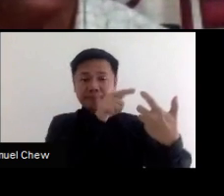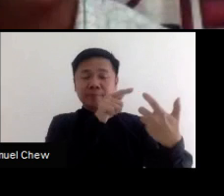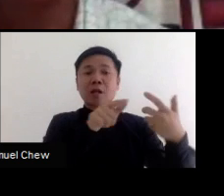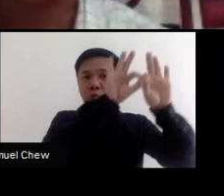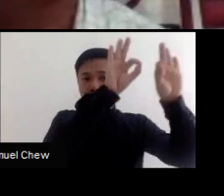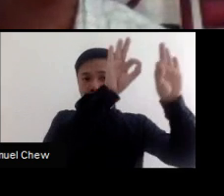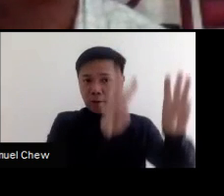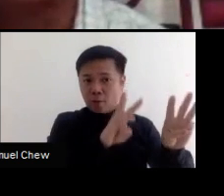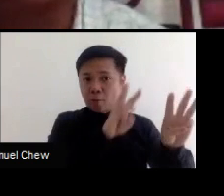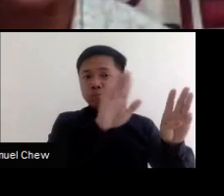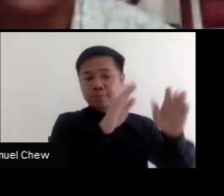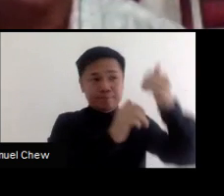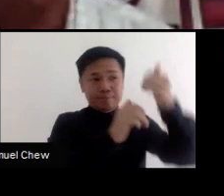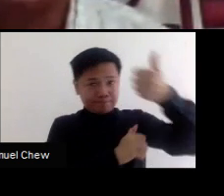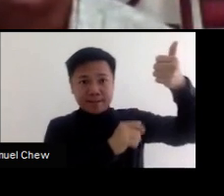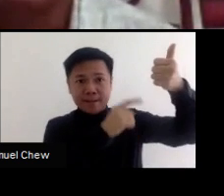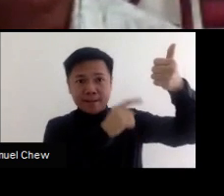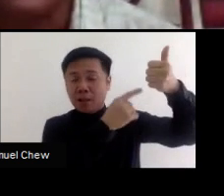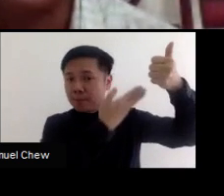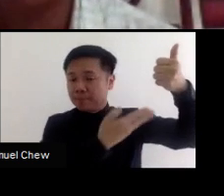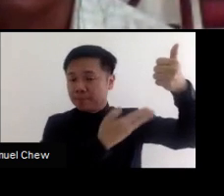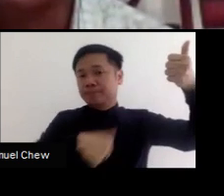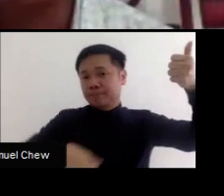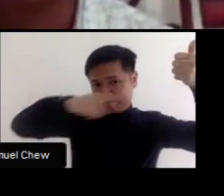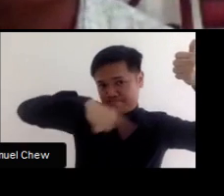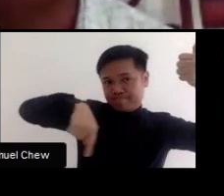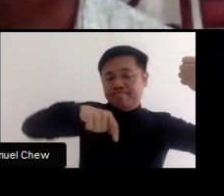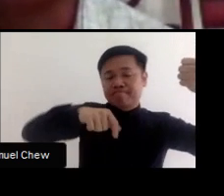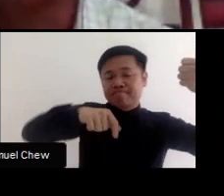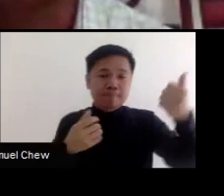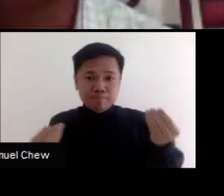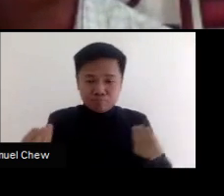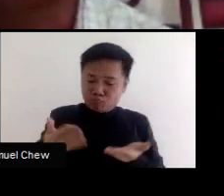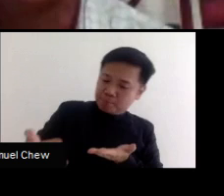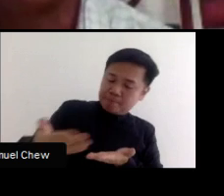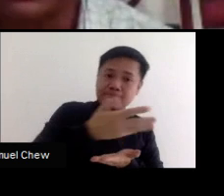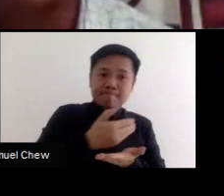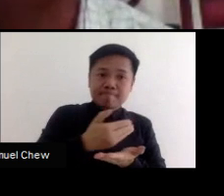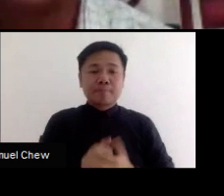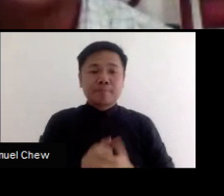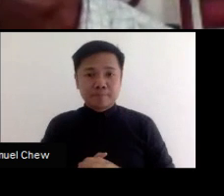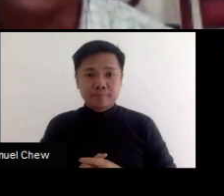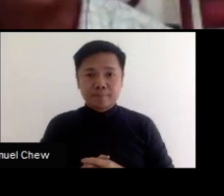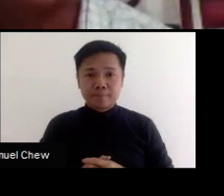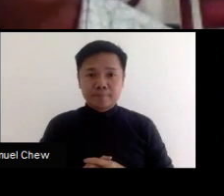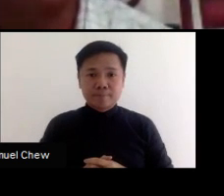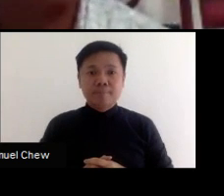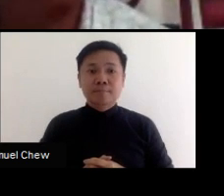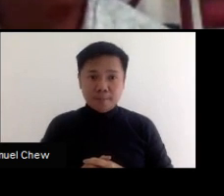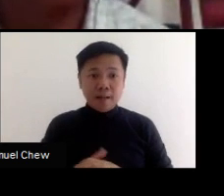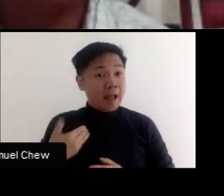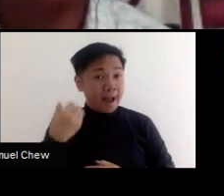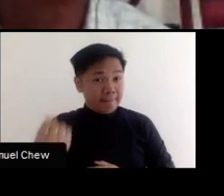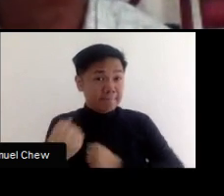upon according to increasing availability of data. National monitoring of progress has been taken forward to the subnational and